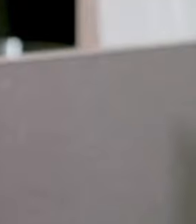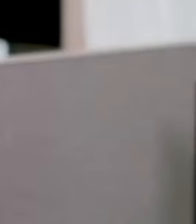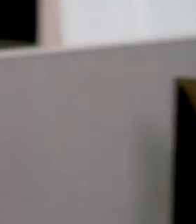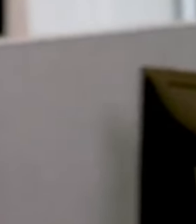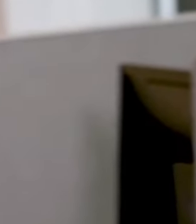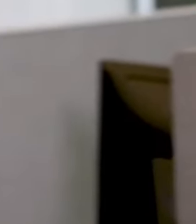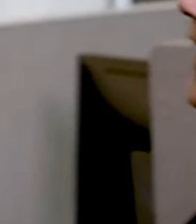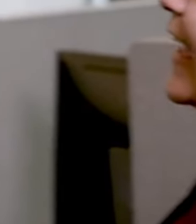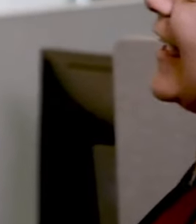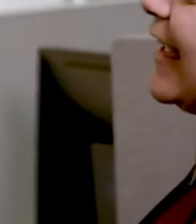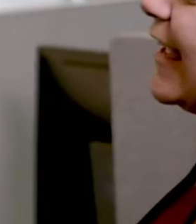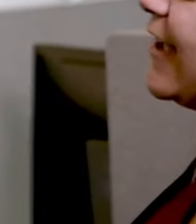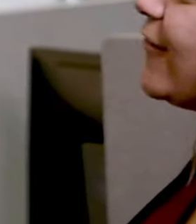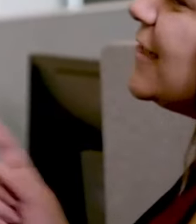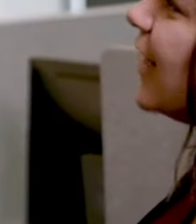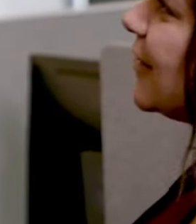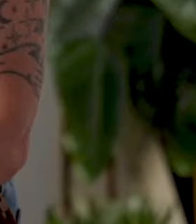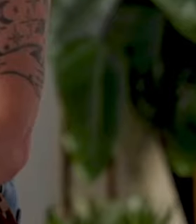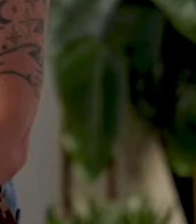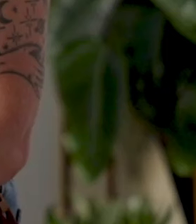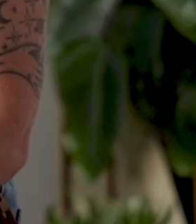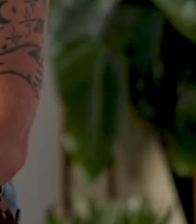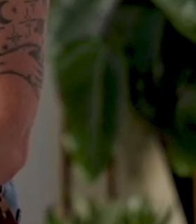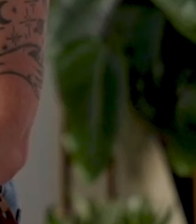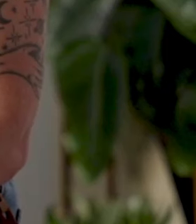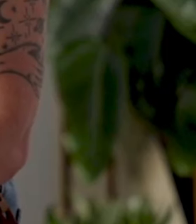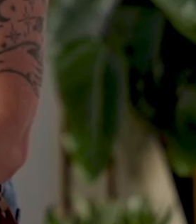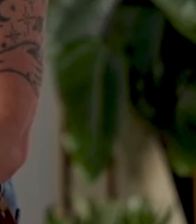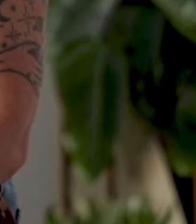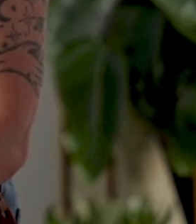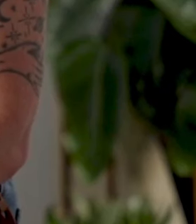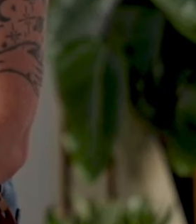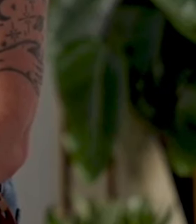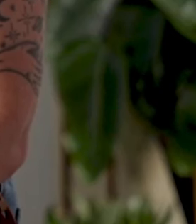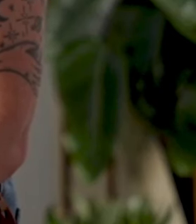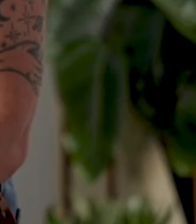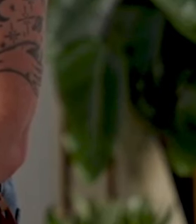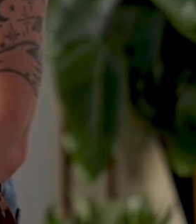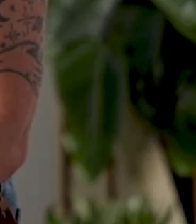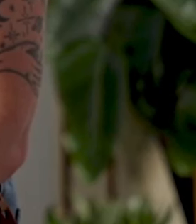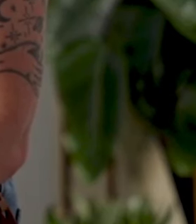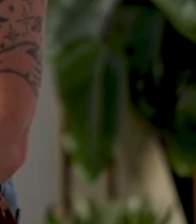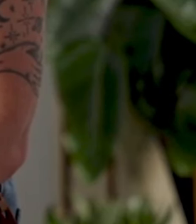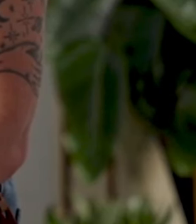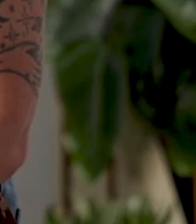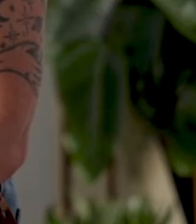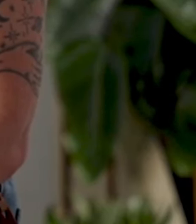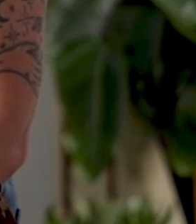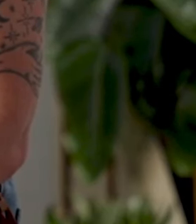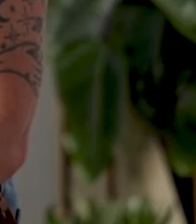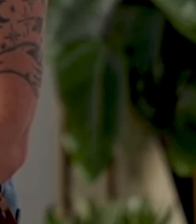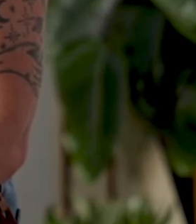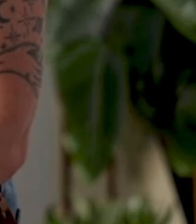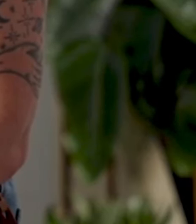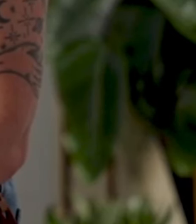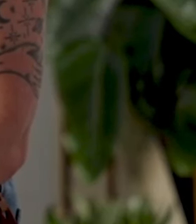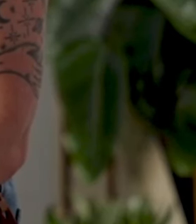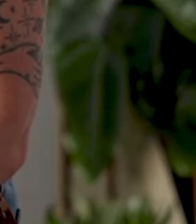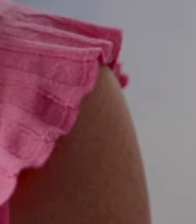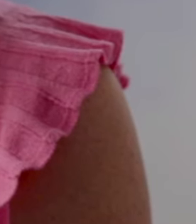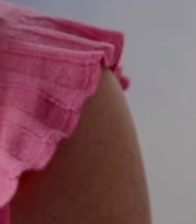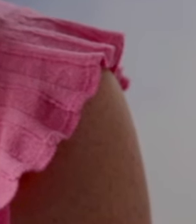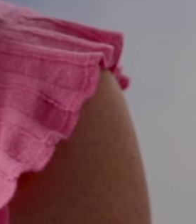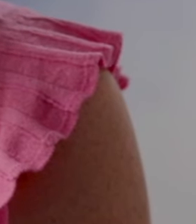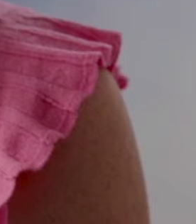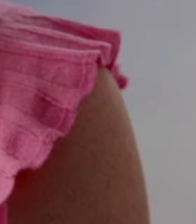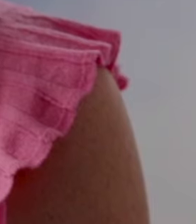When organizations are deciding to hire skills first, they're acknowledging that the world is changing in these really critical ways.